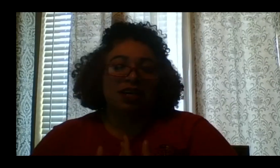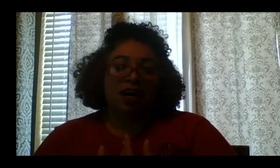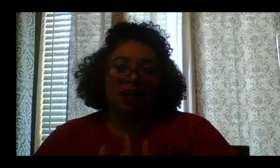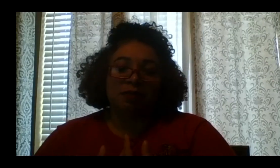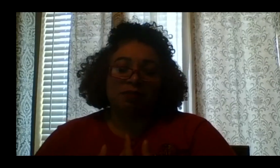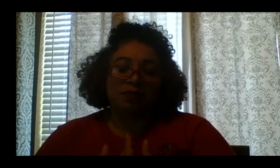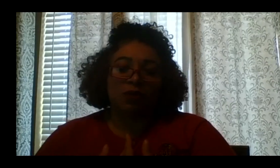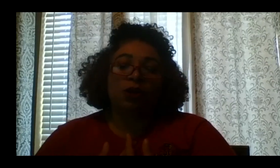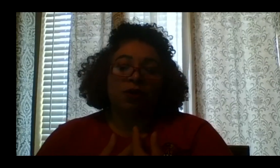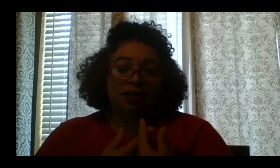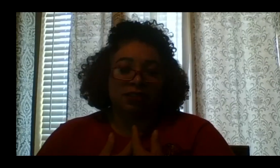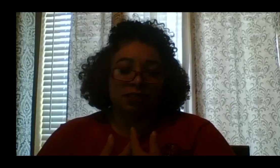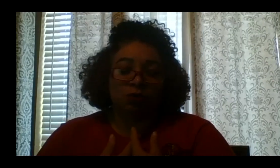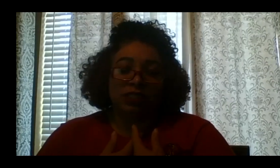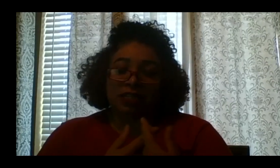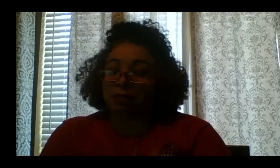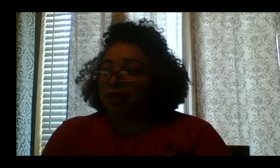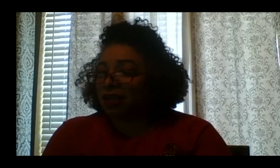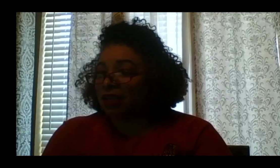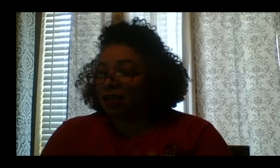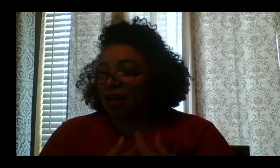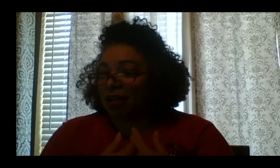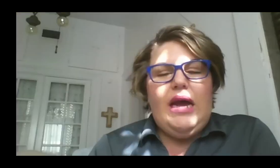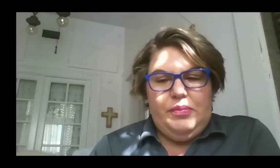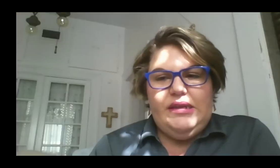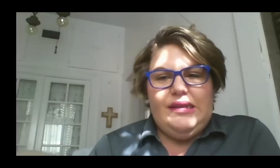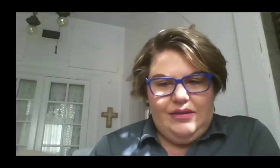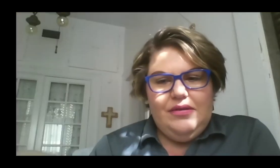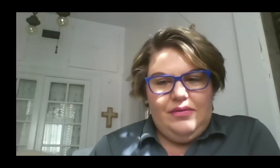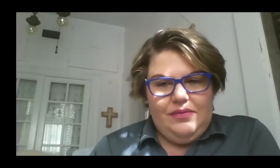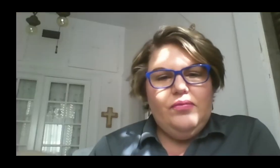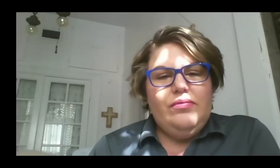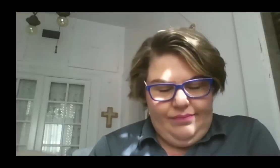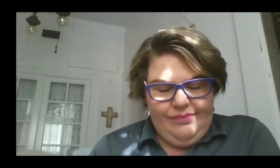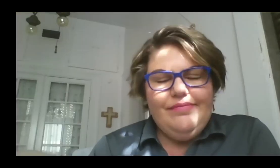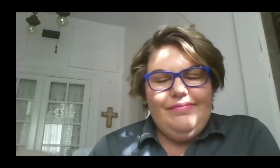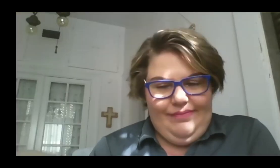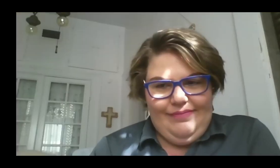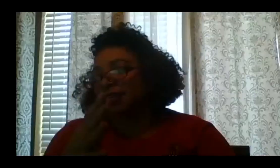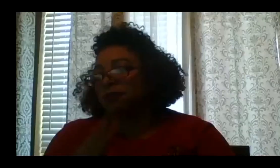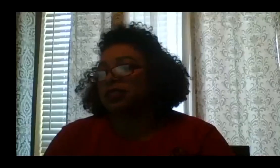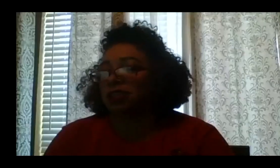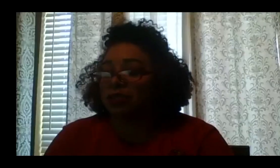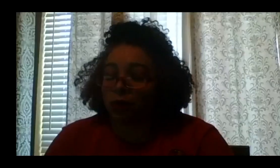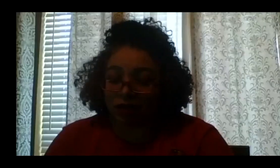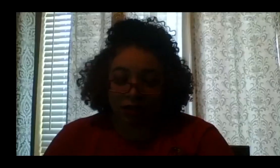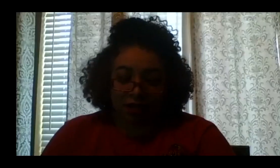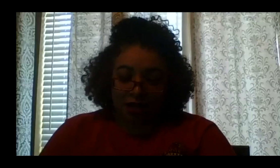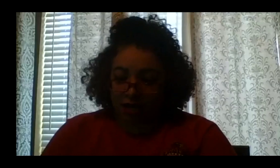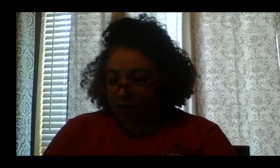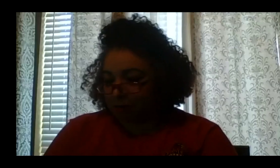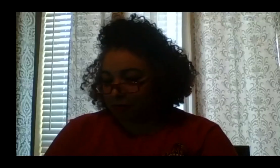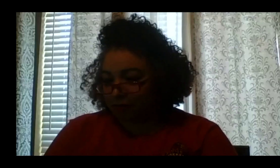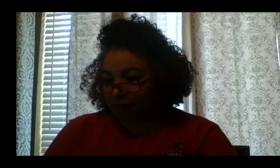you. Or you can reach out to Bethany personally. Please reach out to her and I can forward that information to her as well.